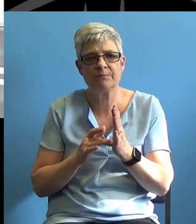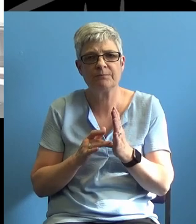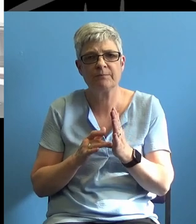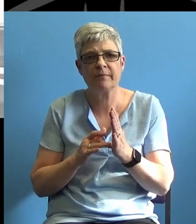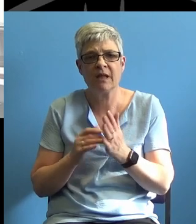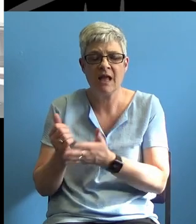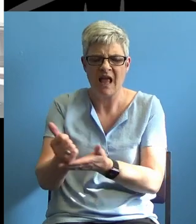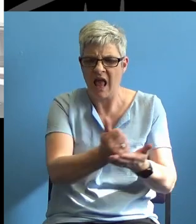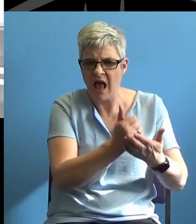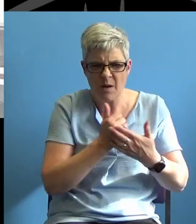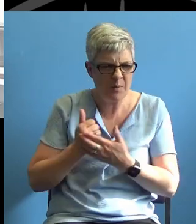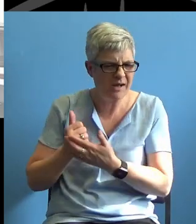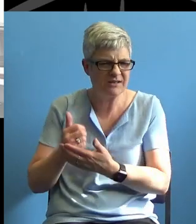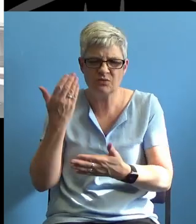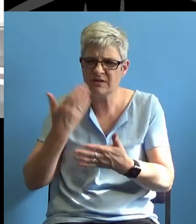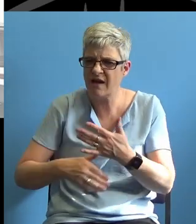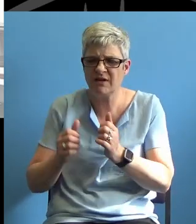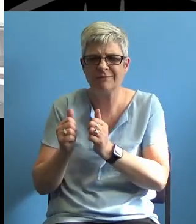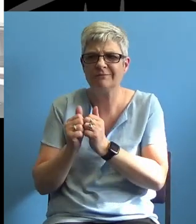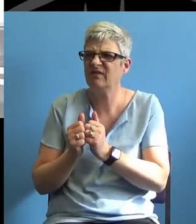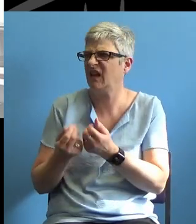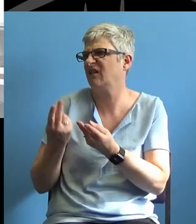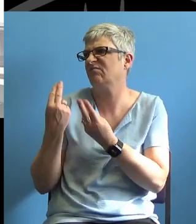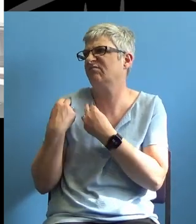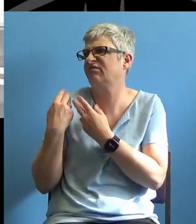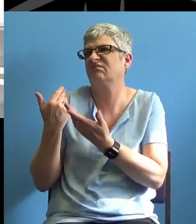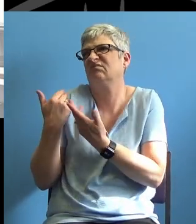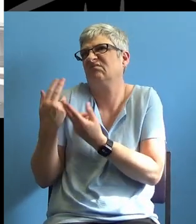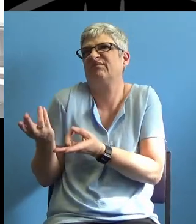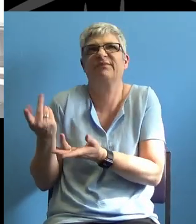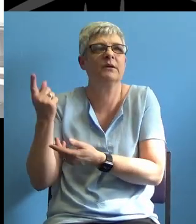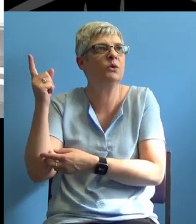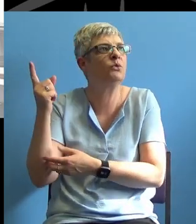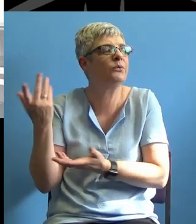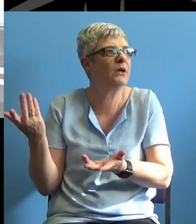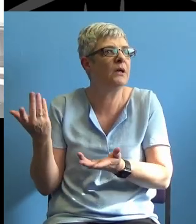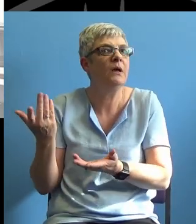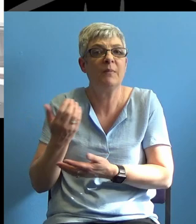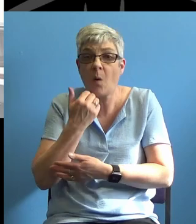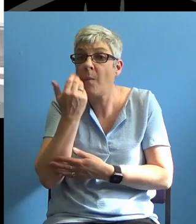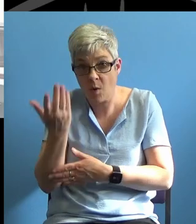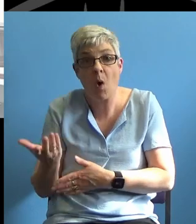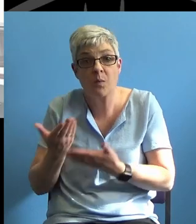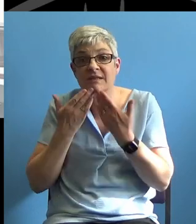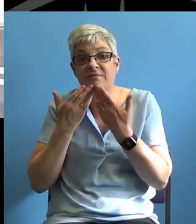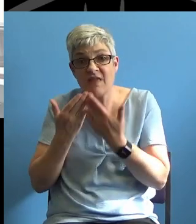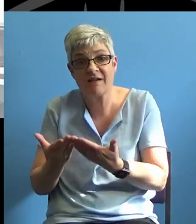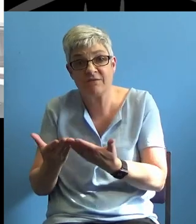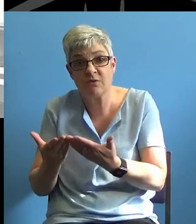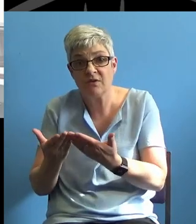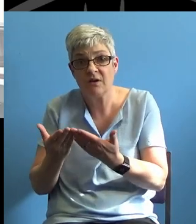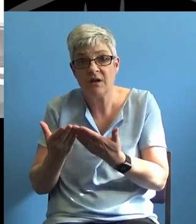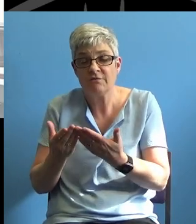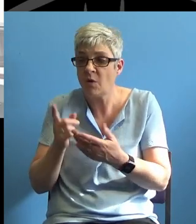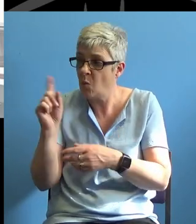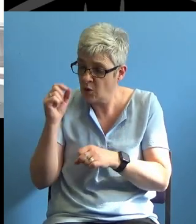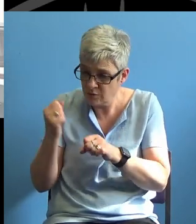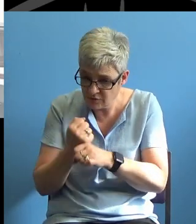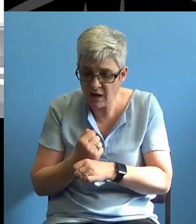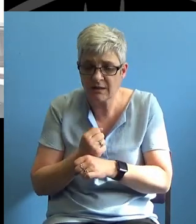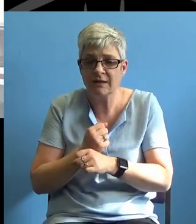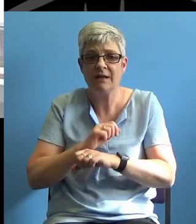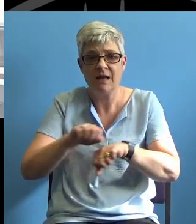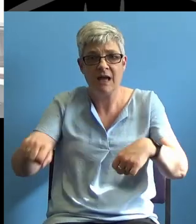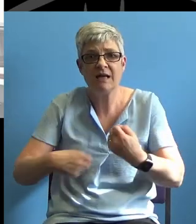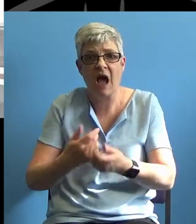Help us never to take you for granted and always be thankful for what you have done in our lives, individually